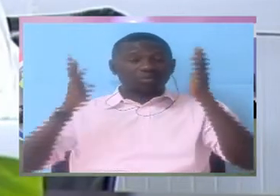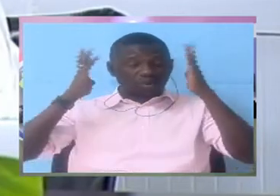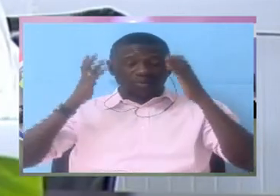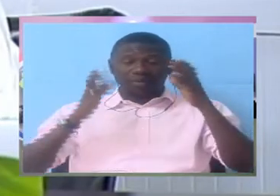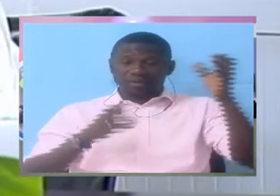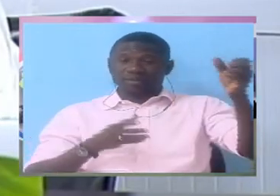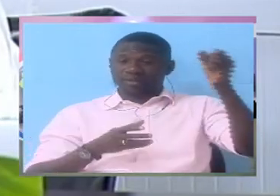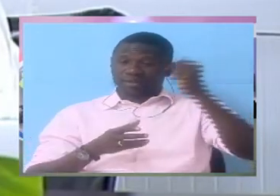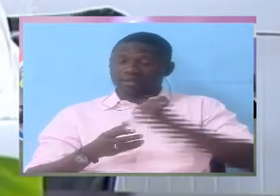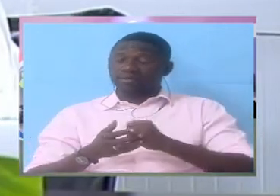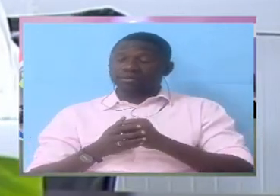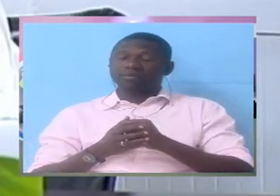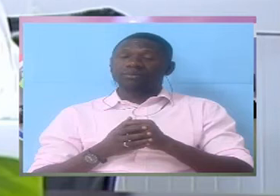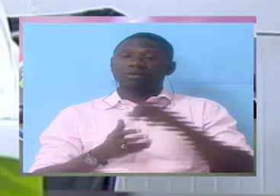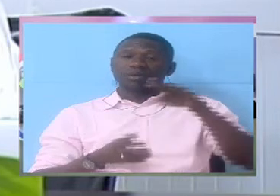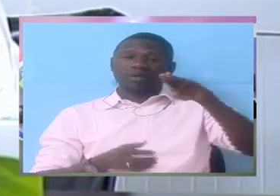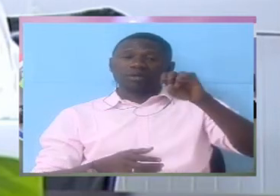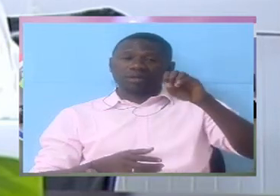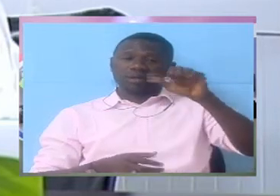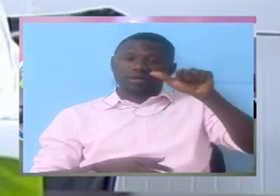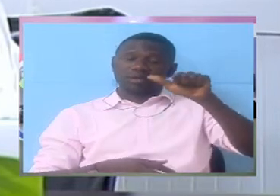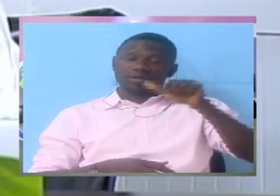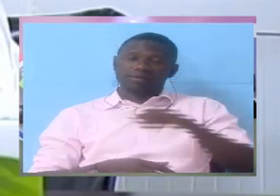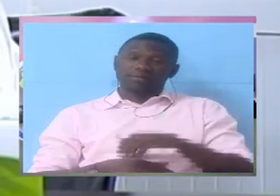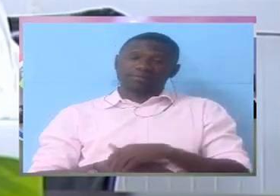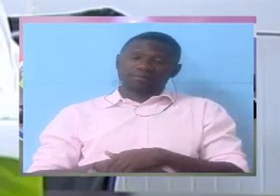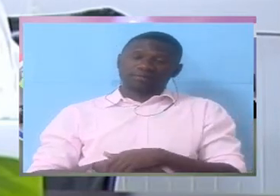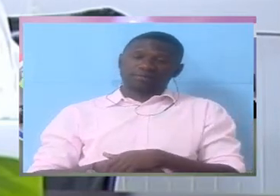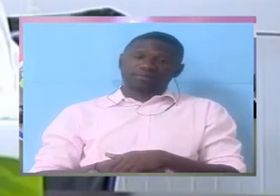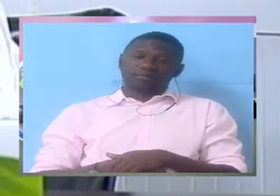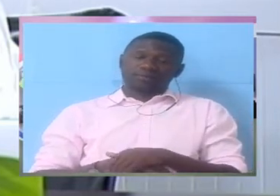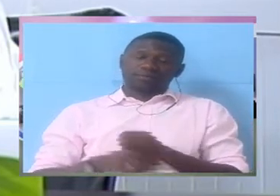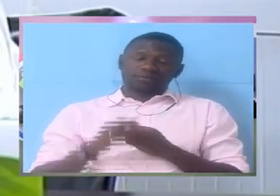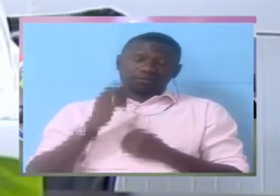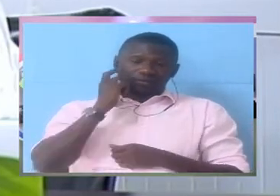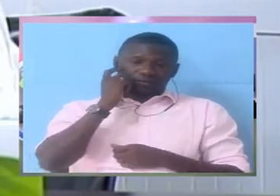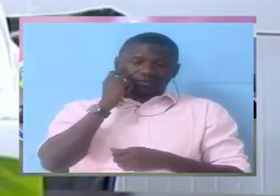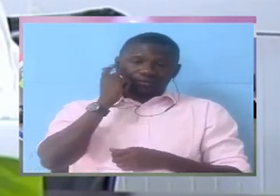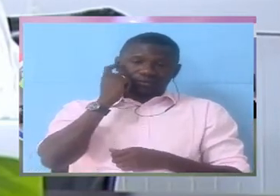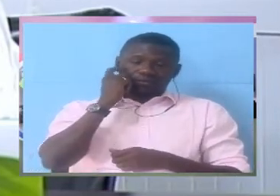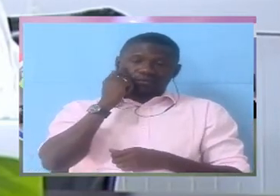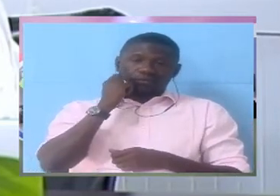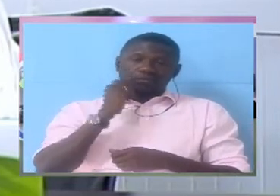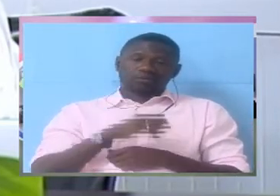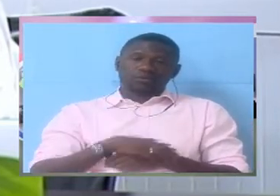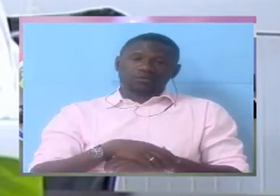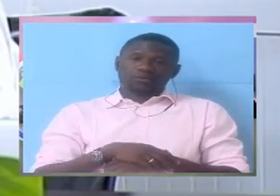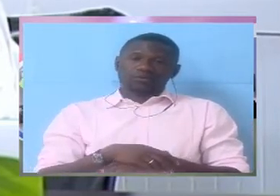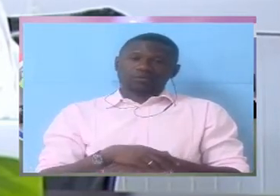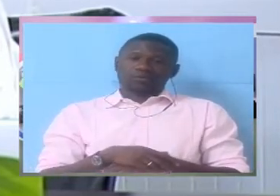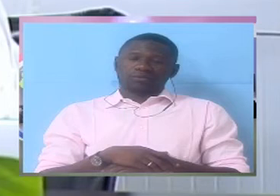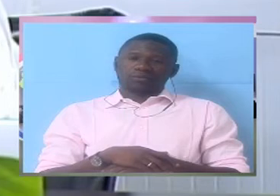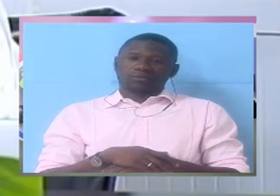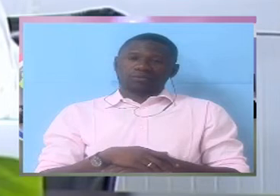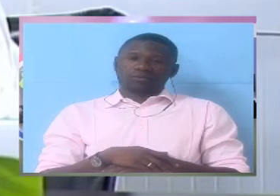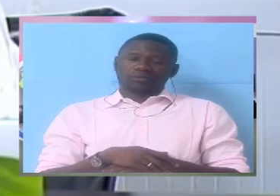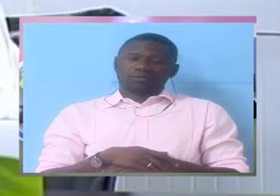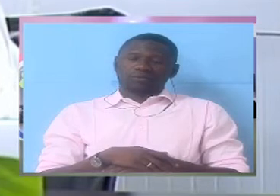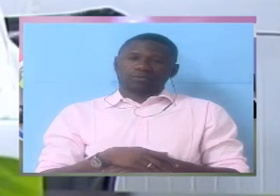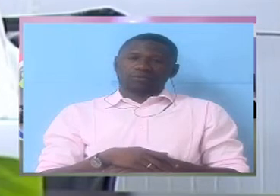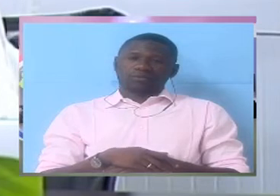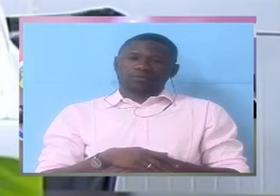ninyi ku fosongo lunata jeme ya lonka marila kumu kunyatonkolti kusantonko. They sort